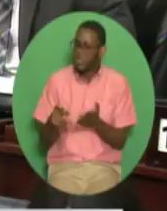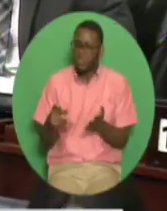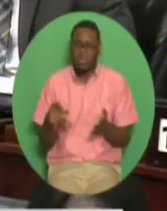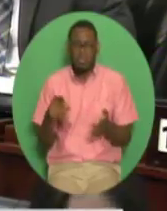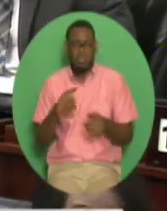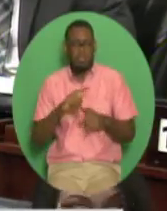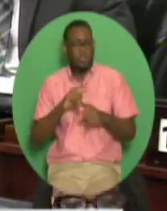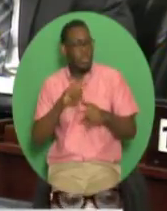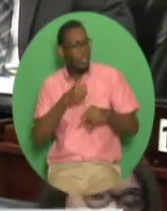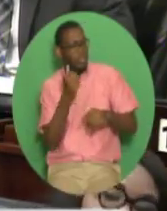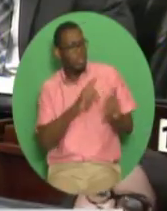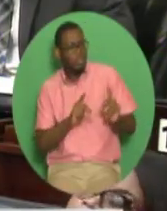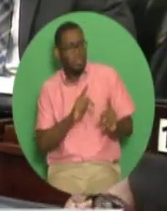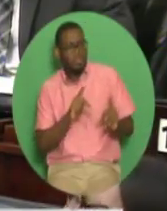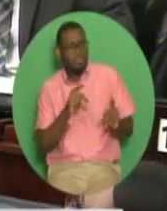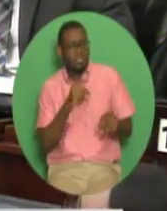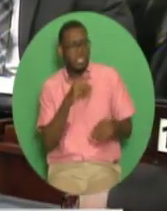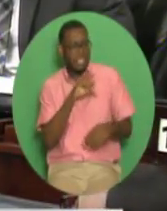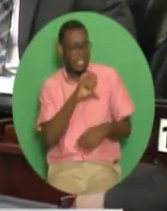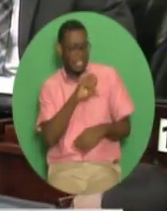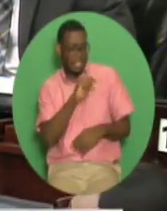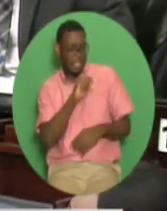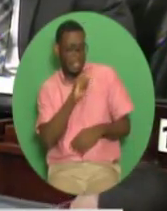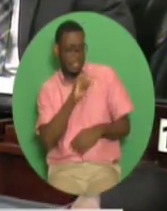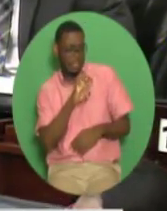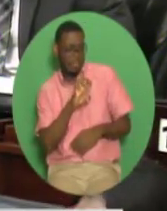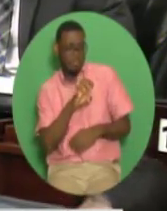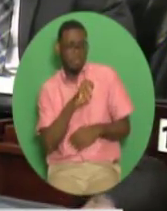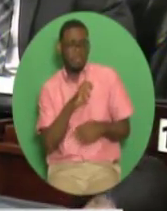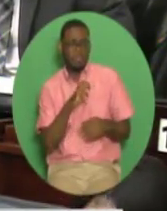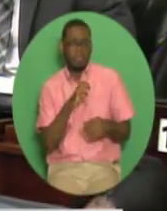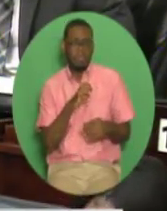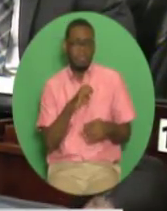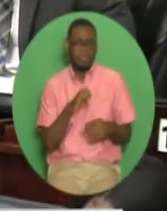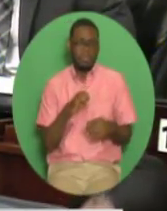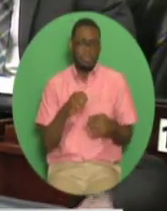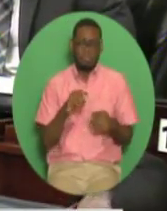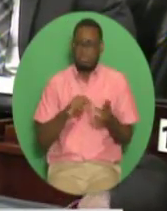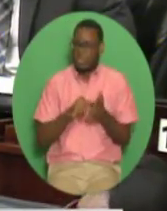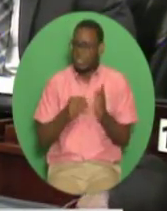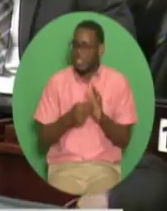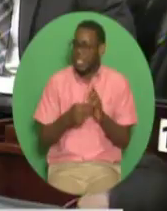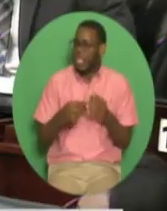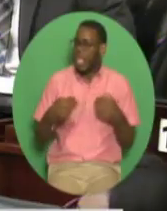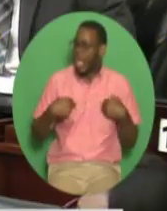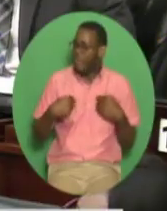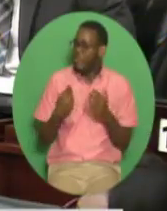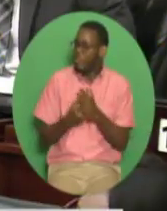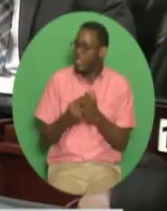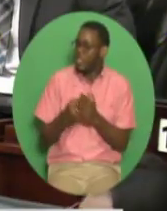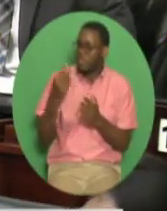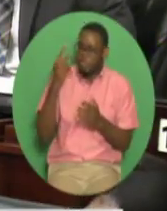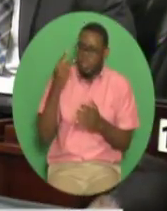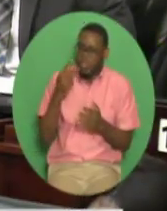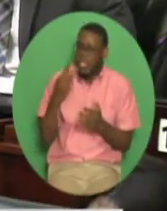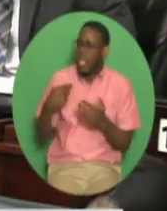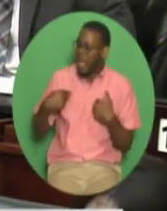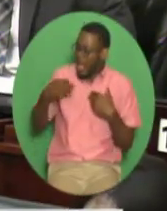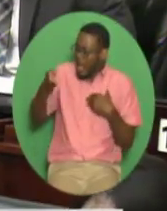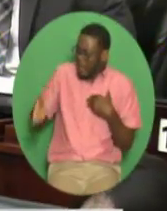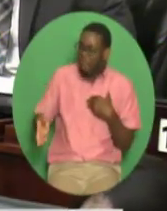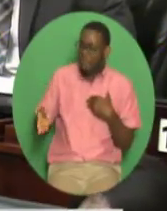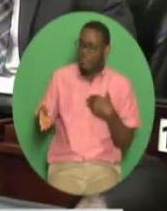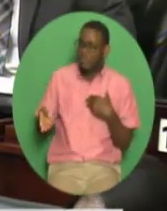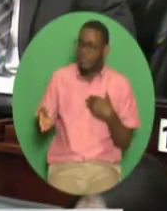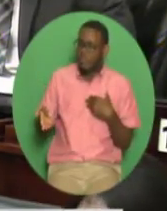who accessed GATE funding came from middle to higher income groups. And therefore, they